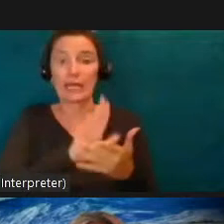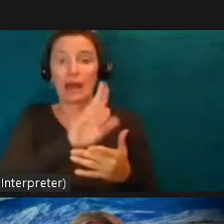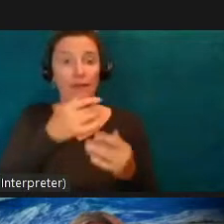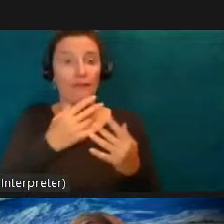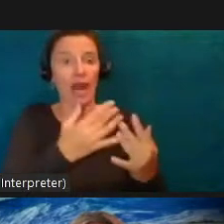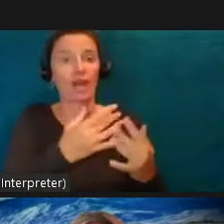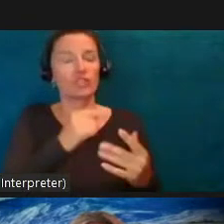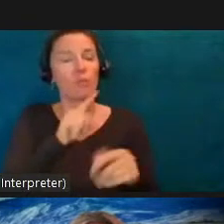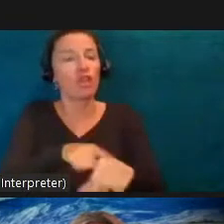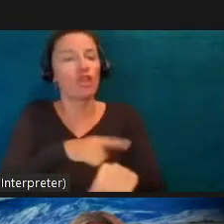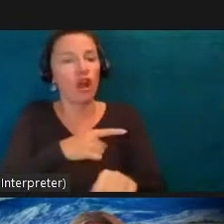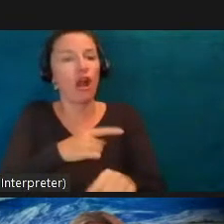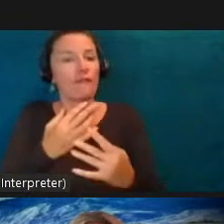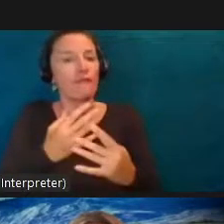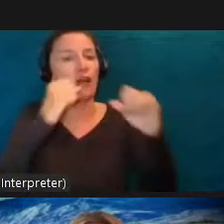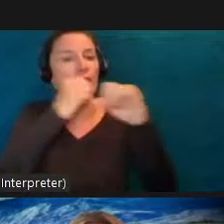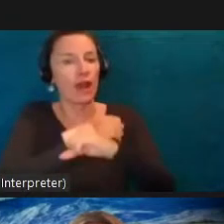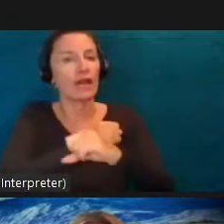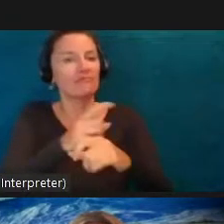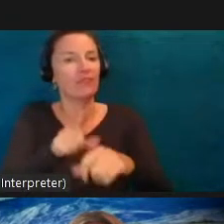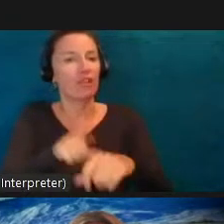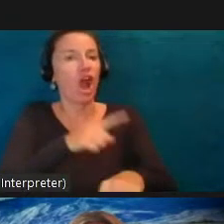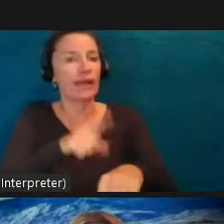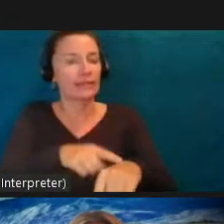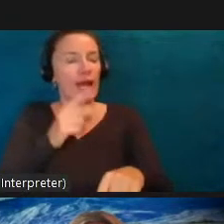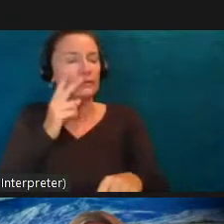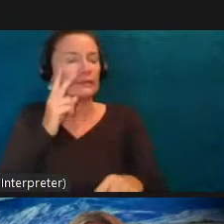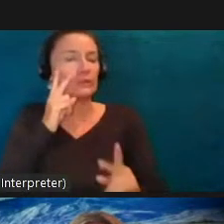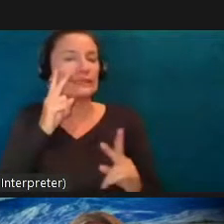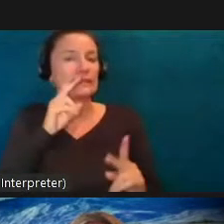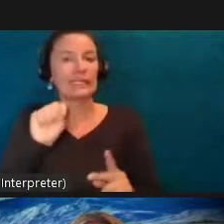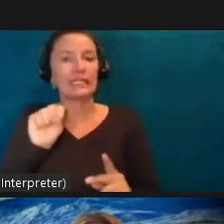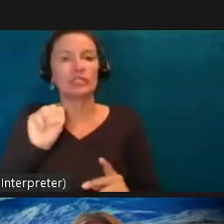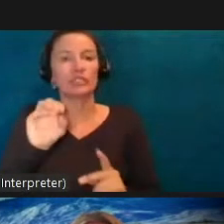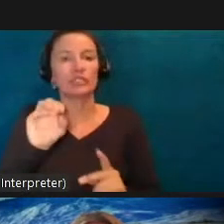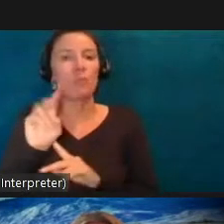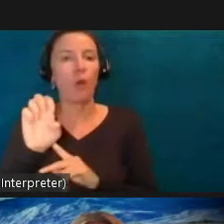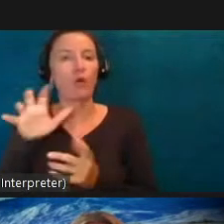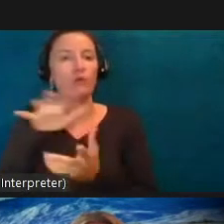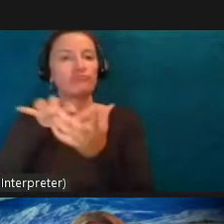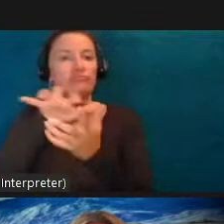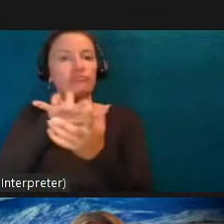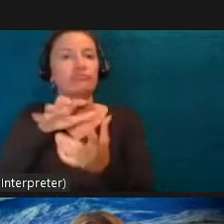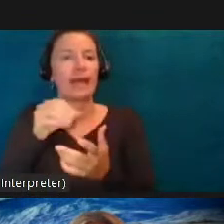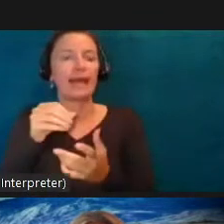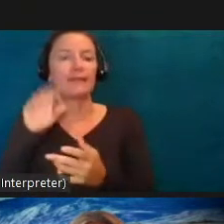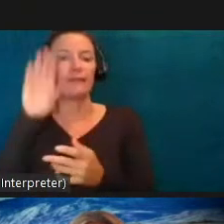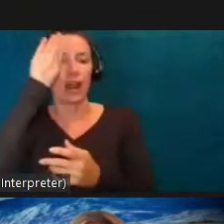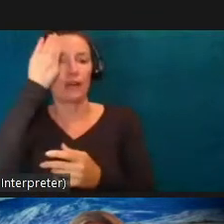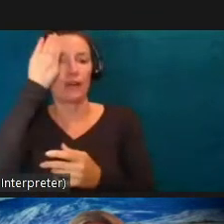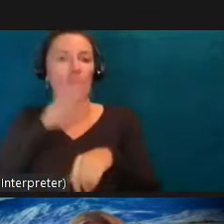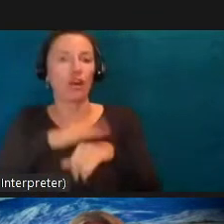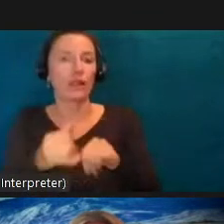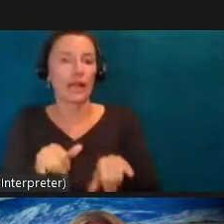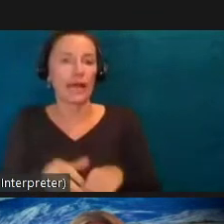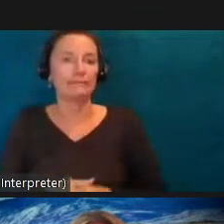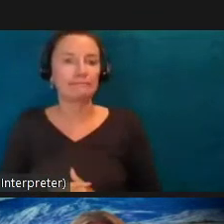firefight and a long period of time where there's going to be smoke in the air and firefighter staff on the line. Thank you so much.